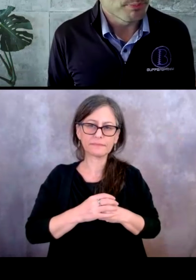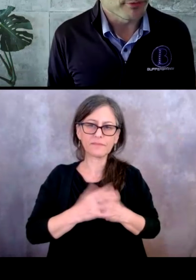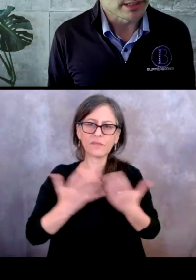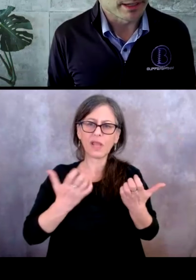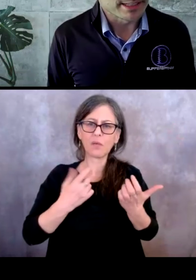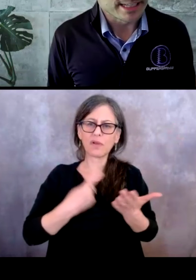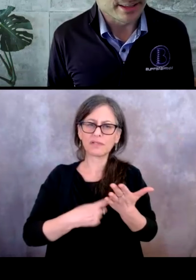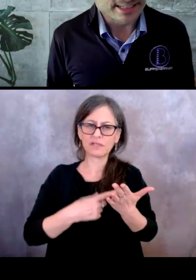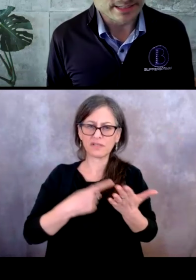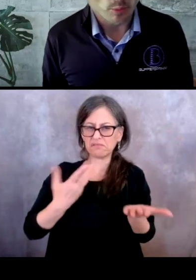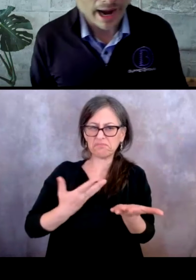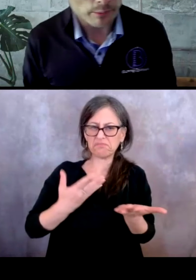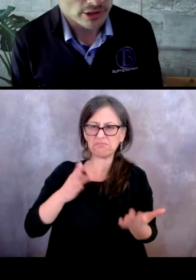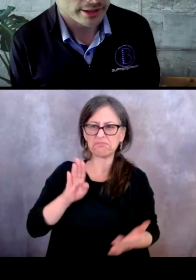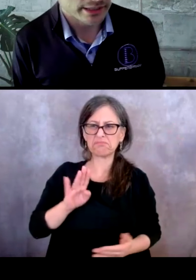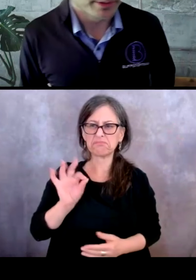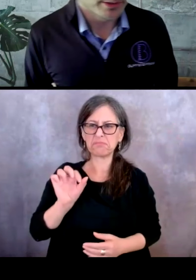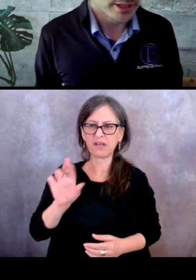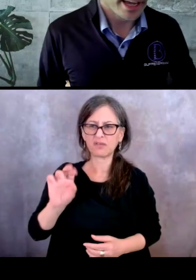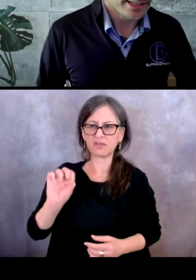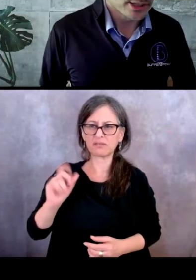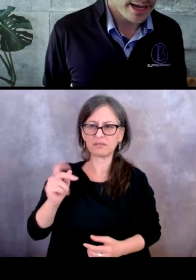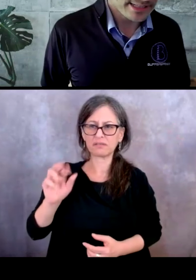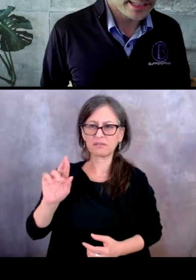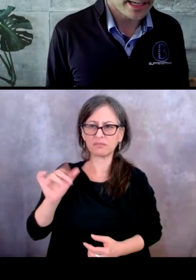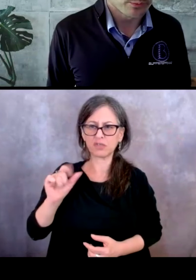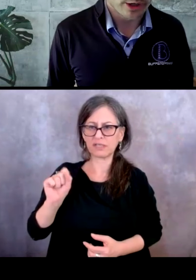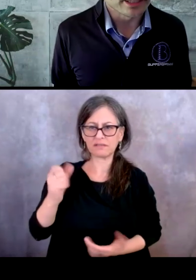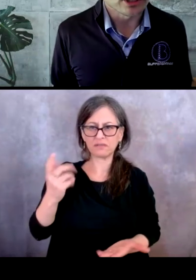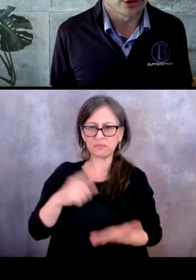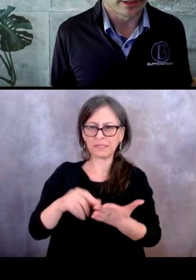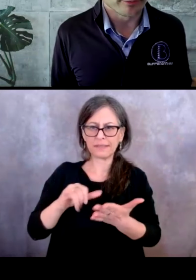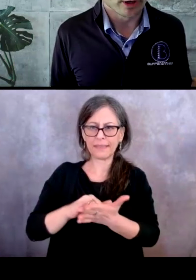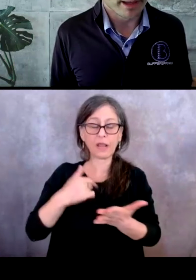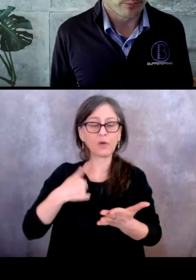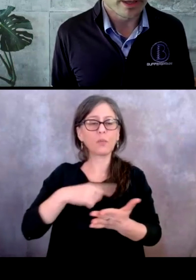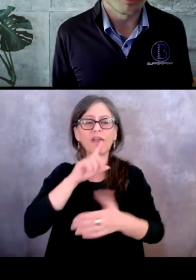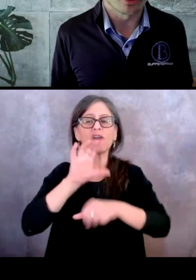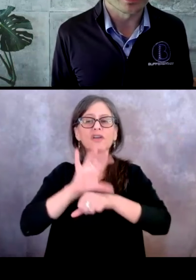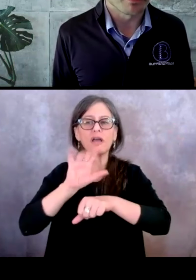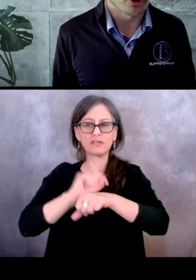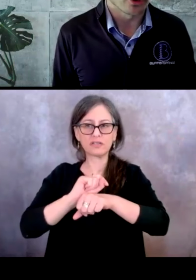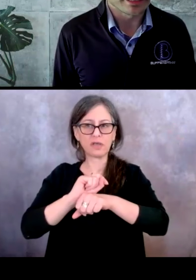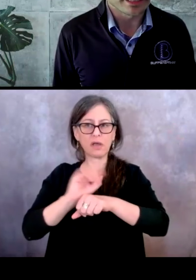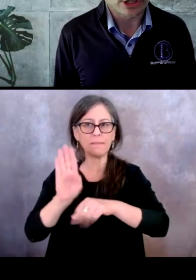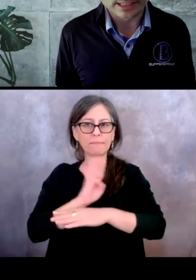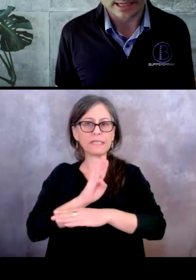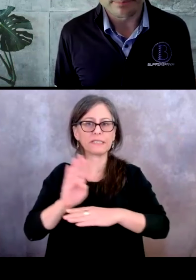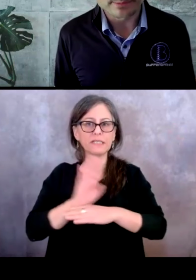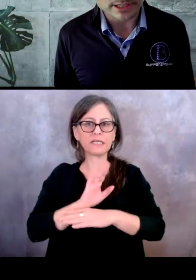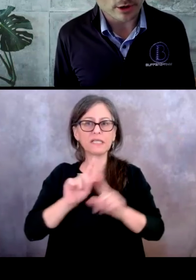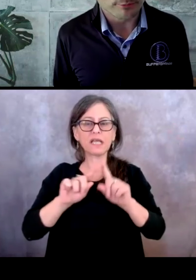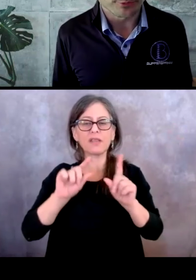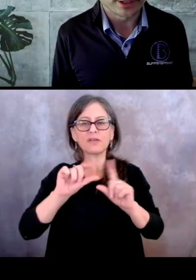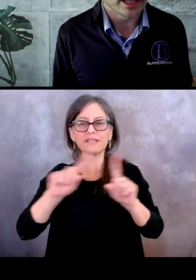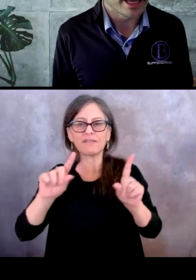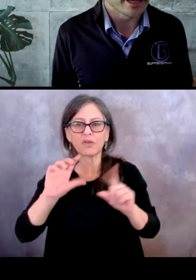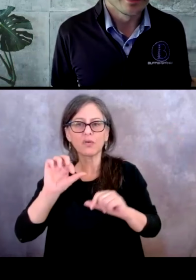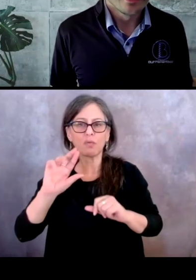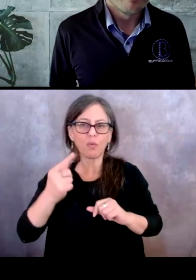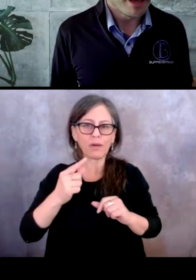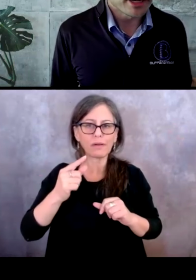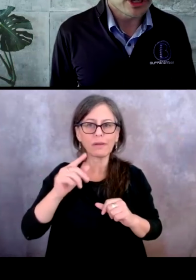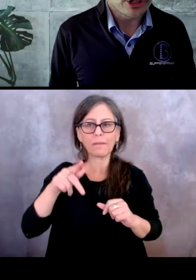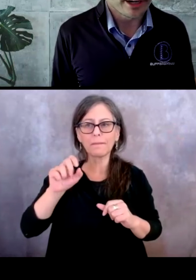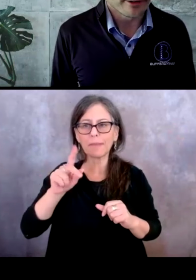discuss who BufferSprings is in this and why we're talking with you today. So as I said, we're a consulting firm, and we work with smart organizations like PepsiCo,